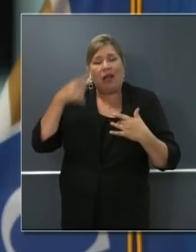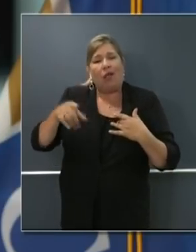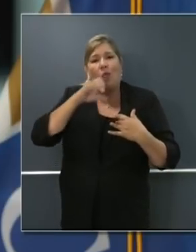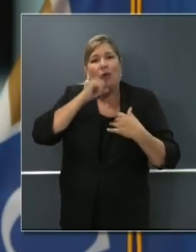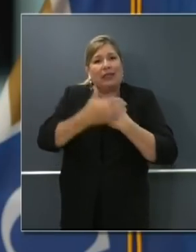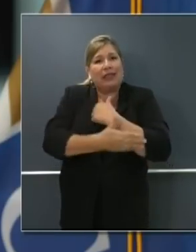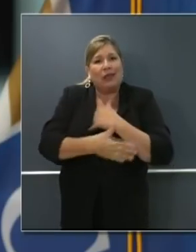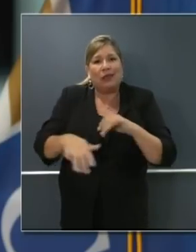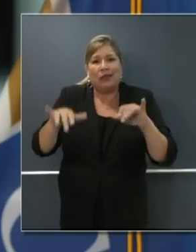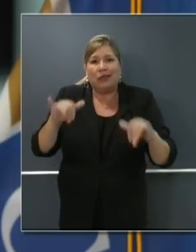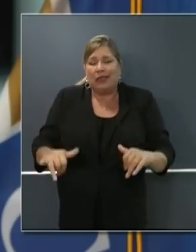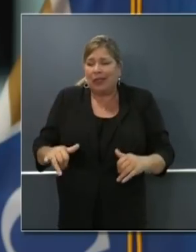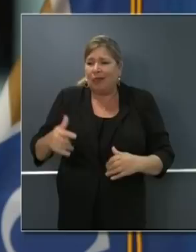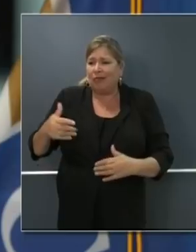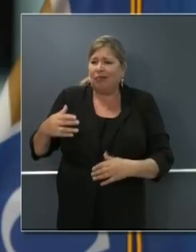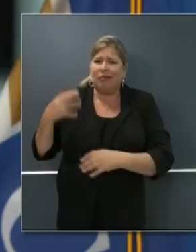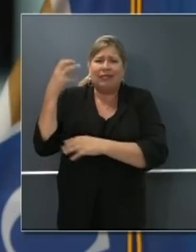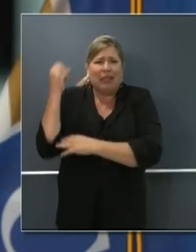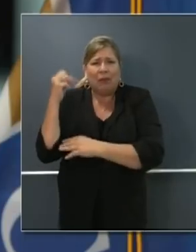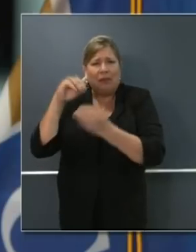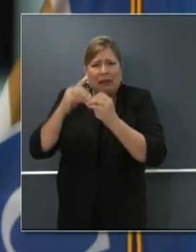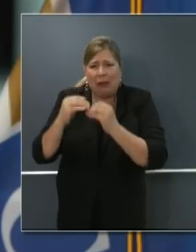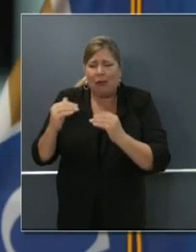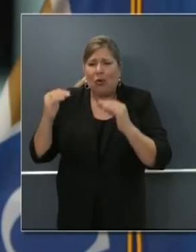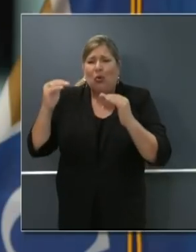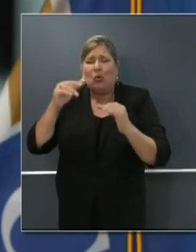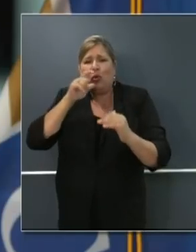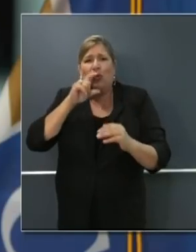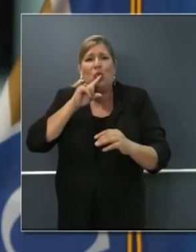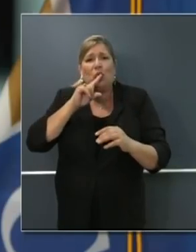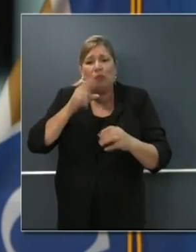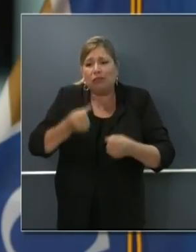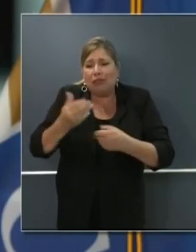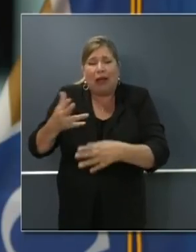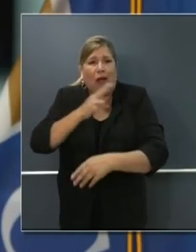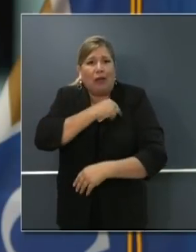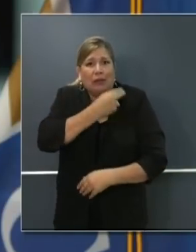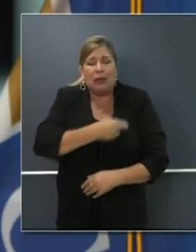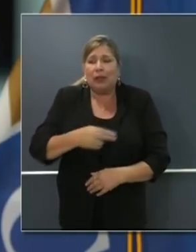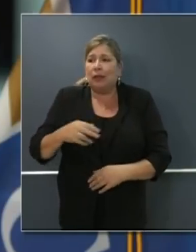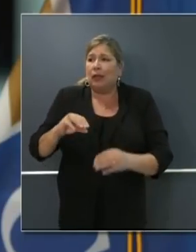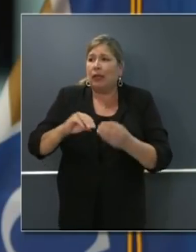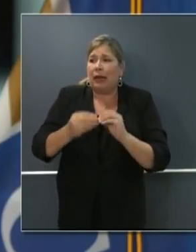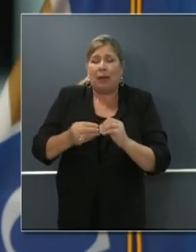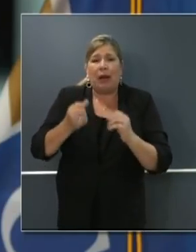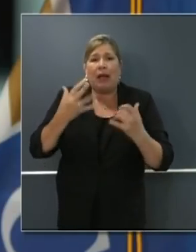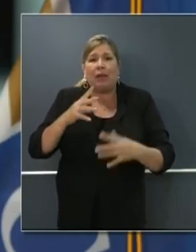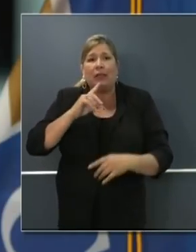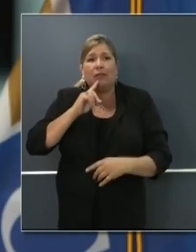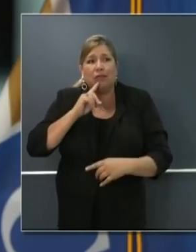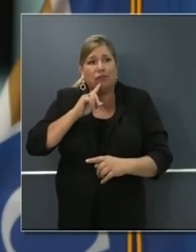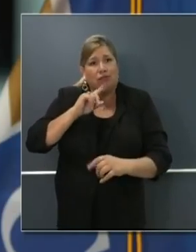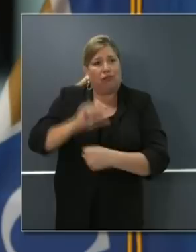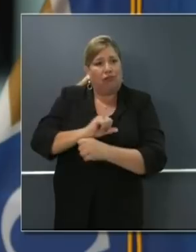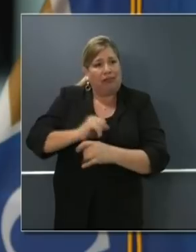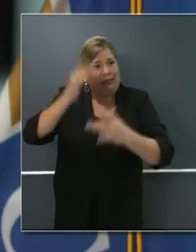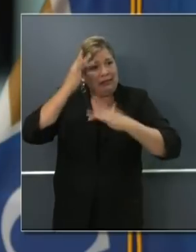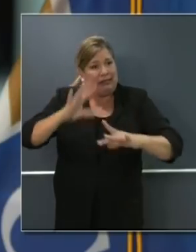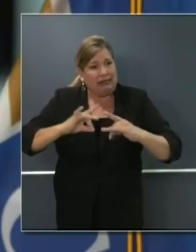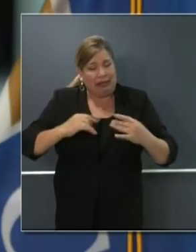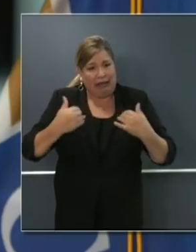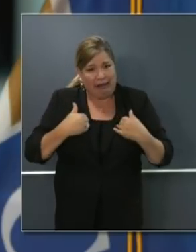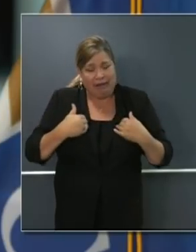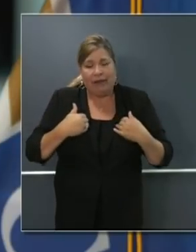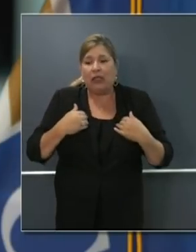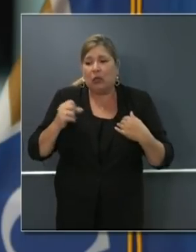4 counties in terms of hospitalizations, in terms of number of positives, and we'll monitor that over the next number of days to see if